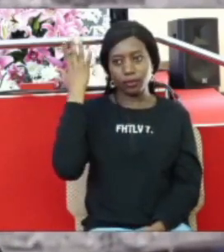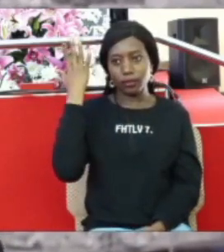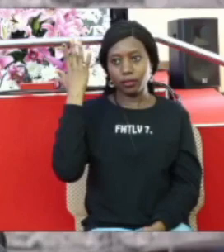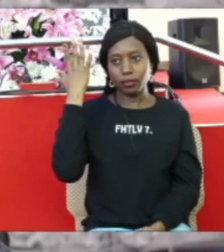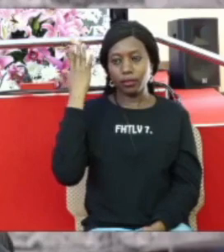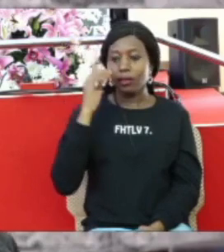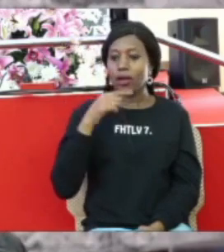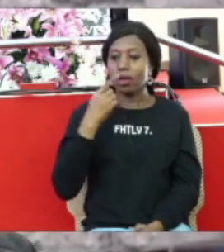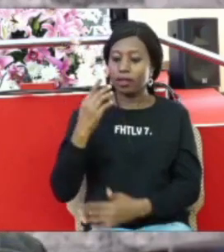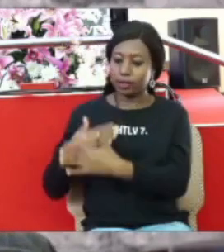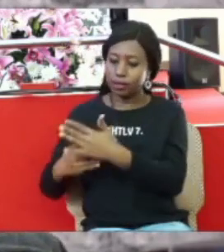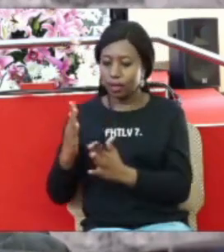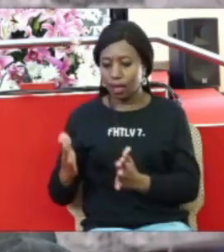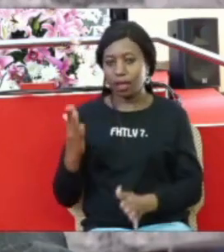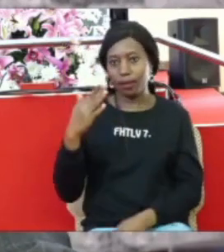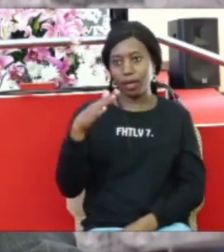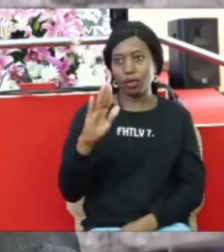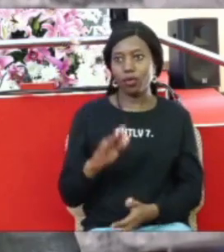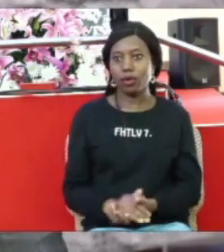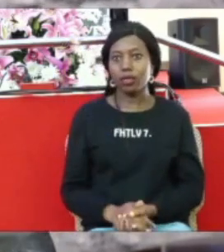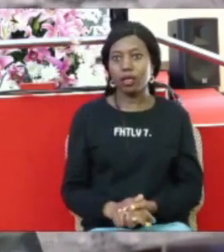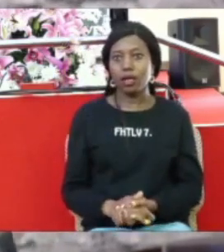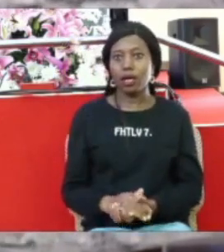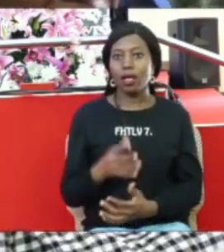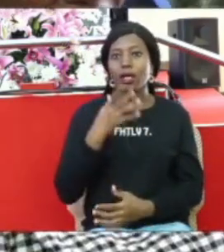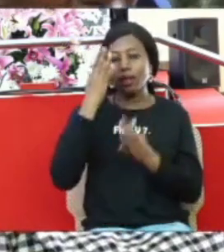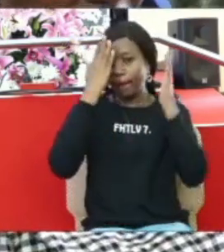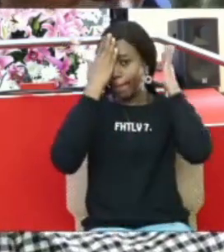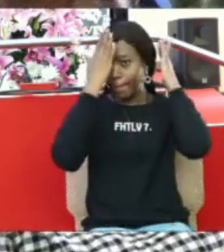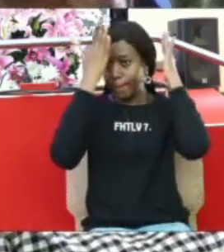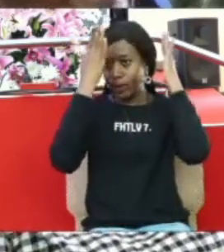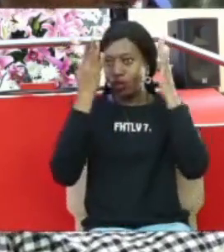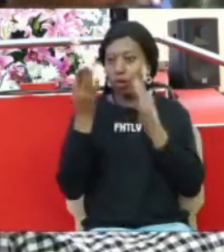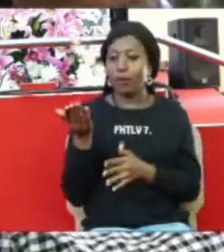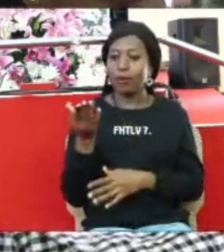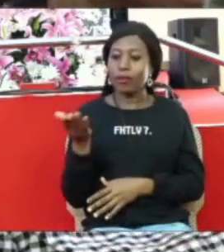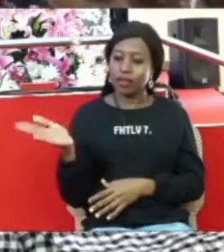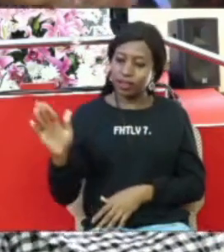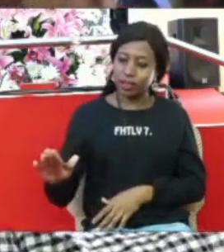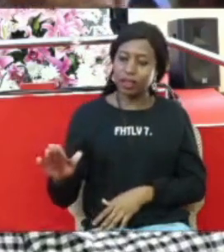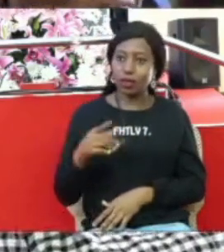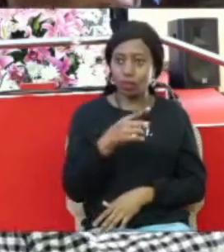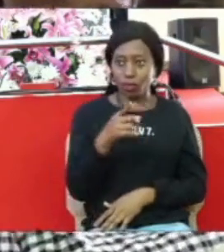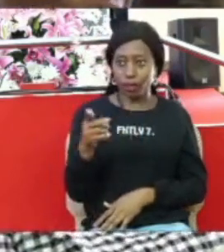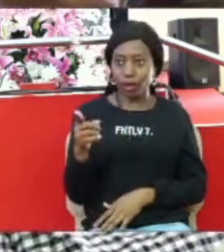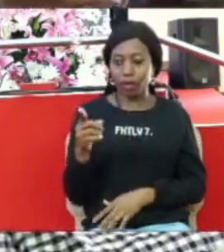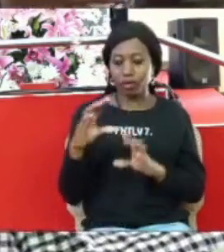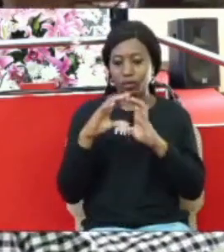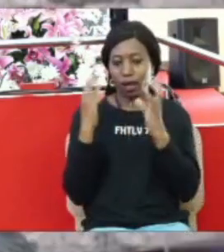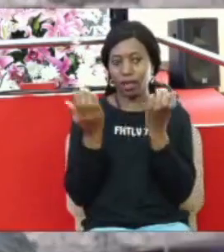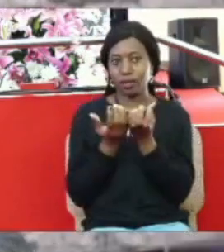tell your neighbor, Bishop anataka kuturudi darasani. Just say, Bishop wants to take us back to class. You